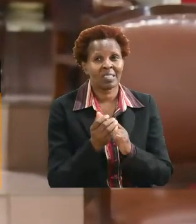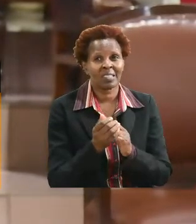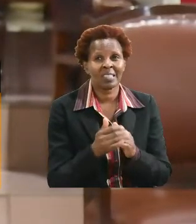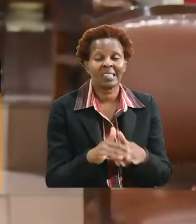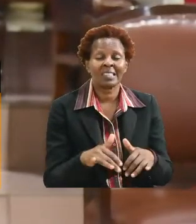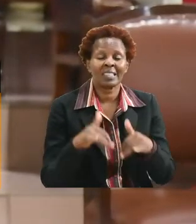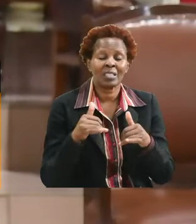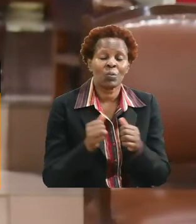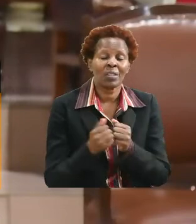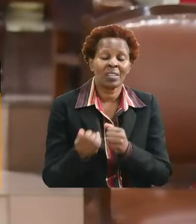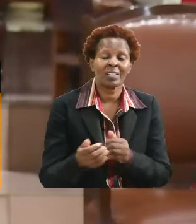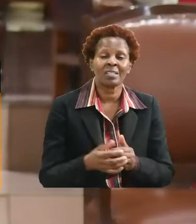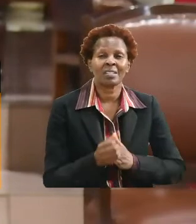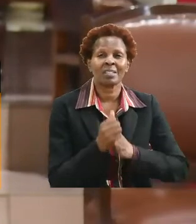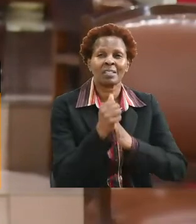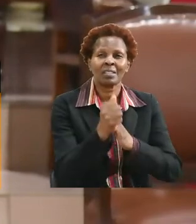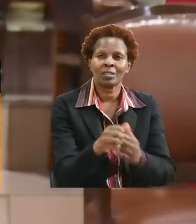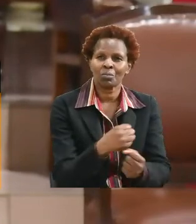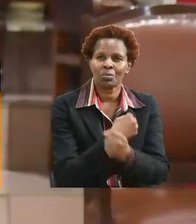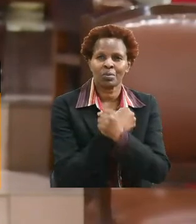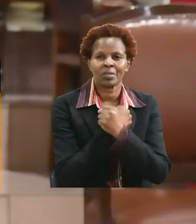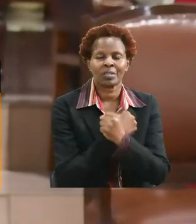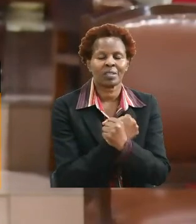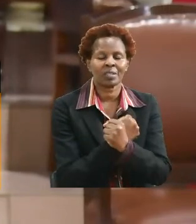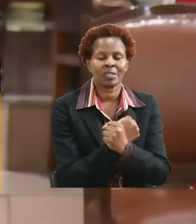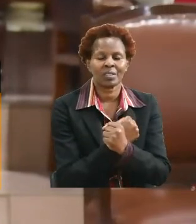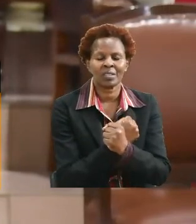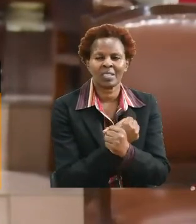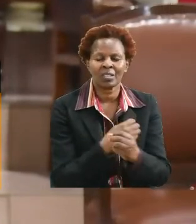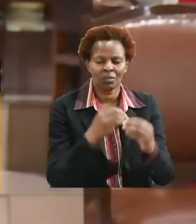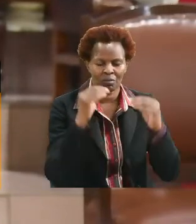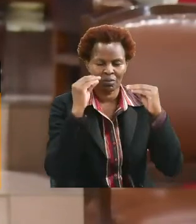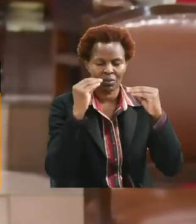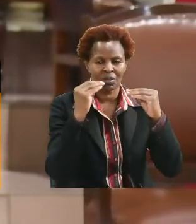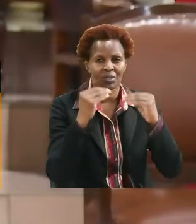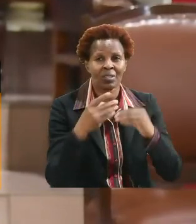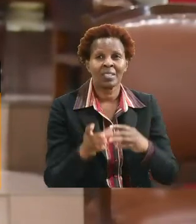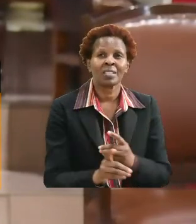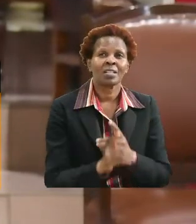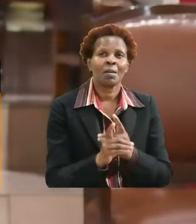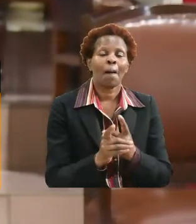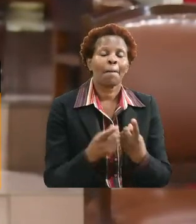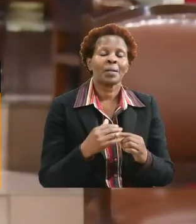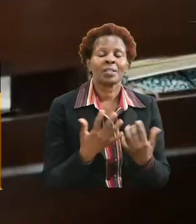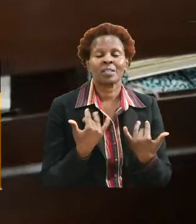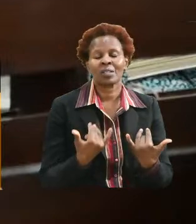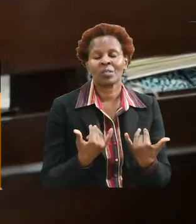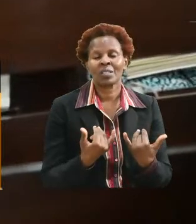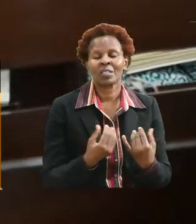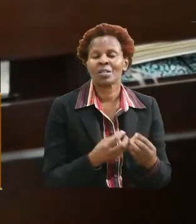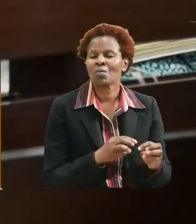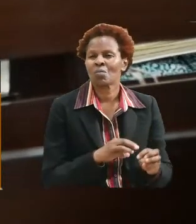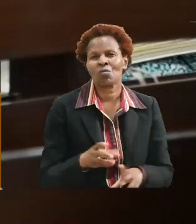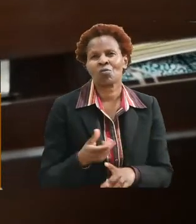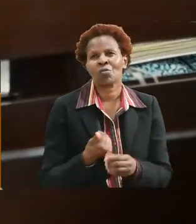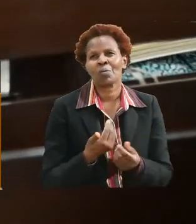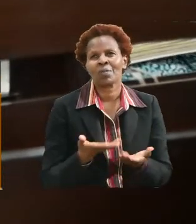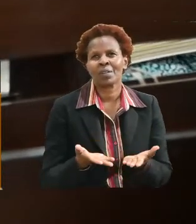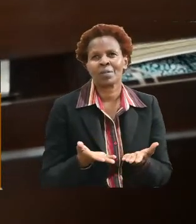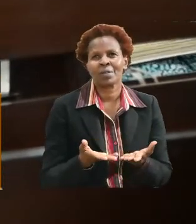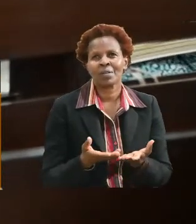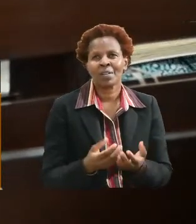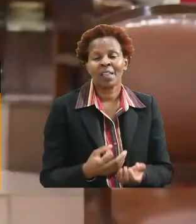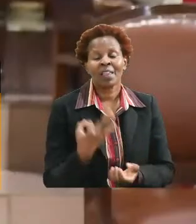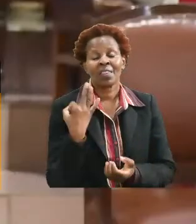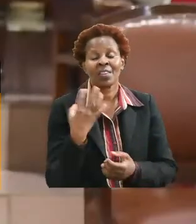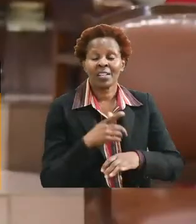guided them, he had guarded them, he had taught them, but now he was going to leave them. And three times